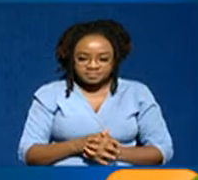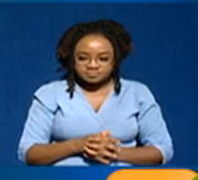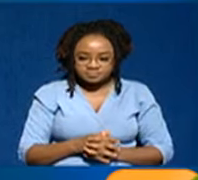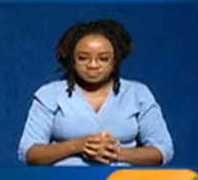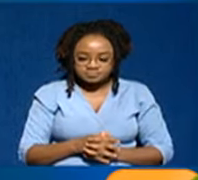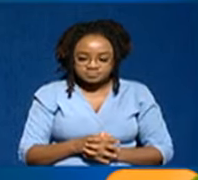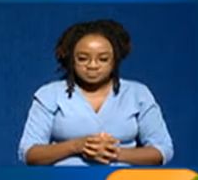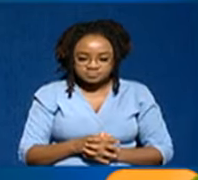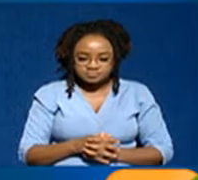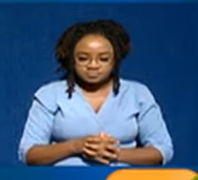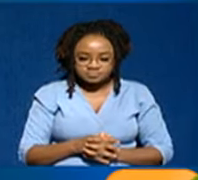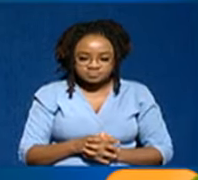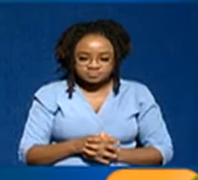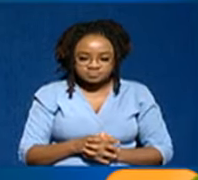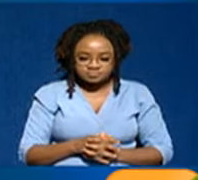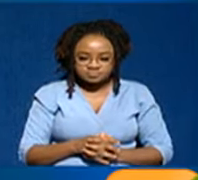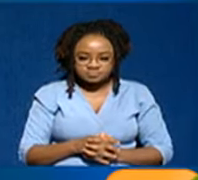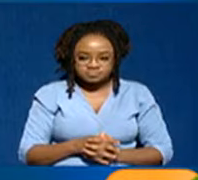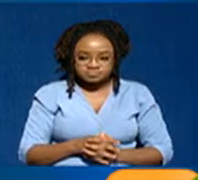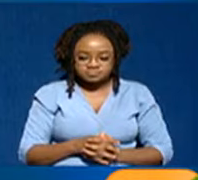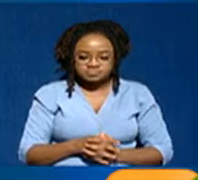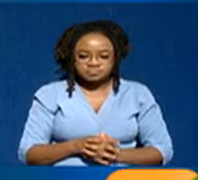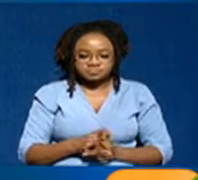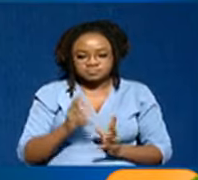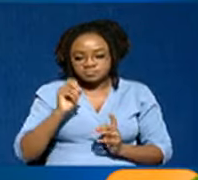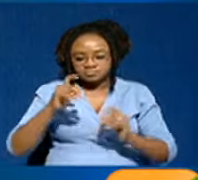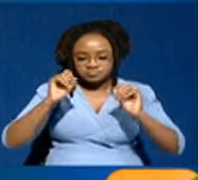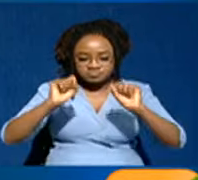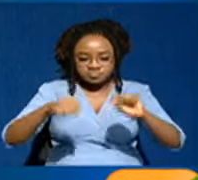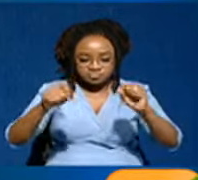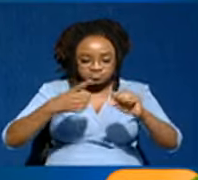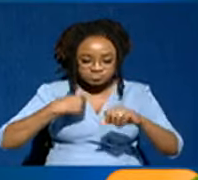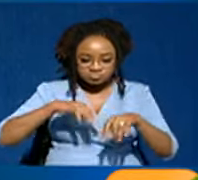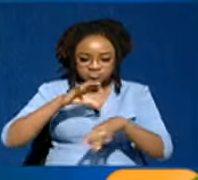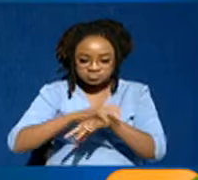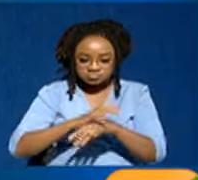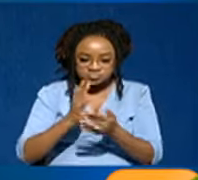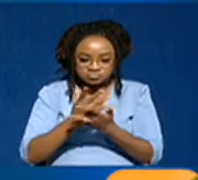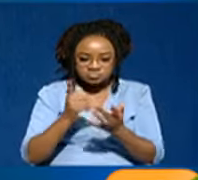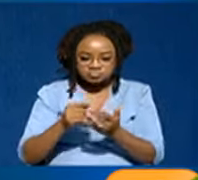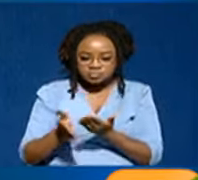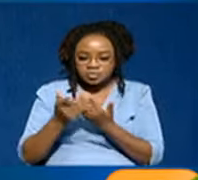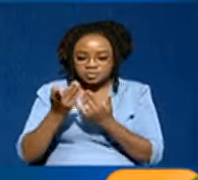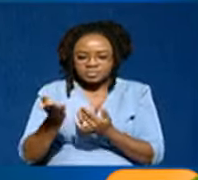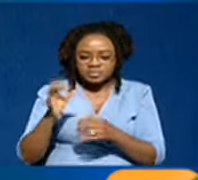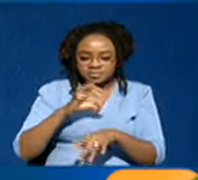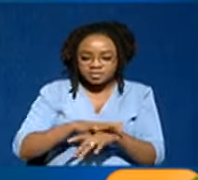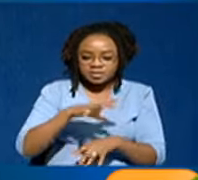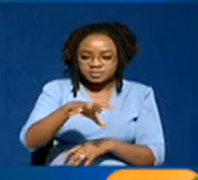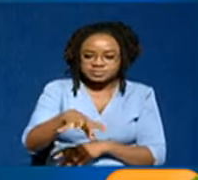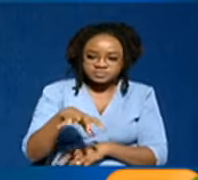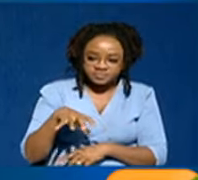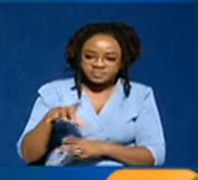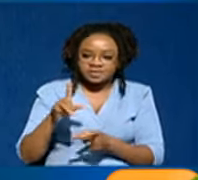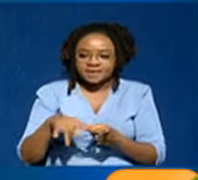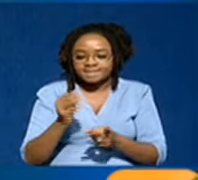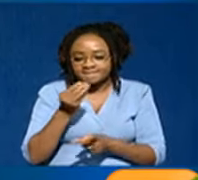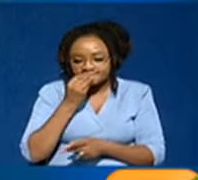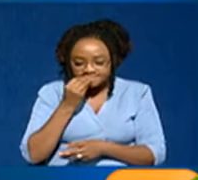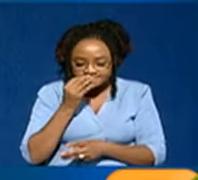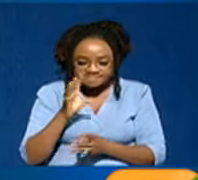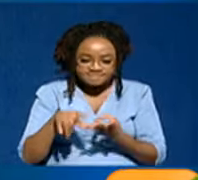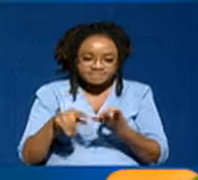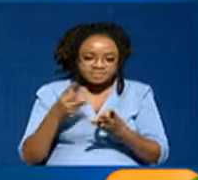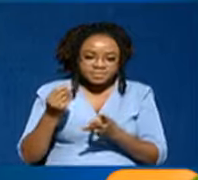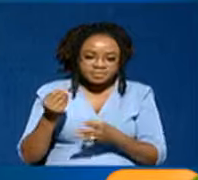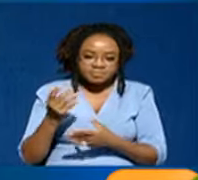be able to provide something that can just enable them to get maybe transport, you know, something to be able to,